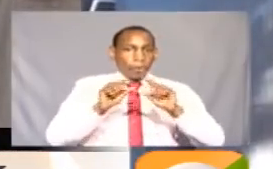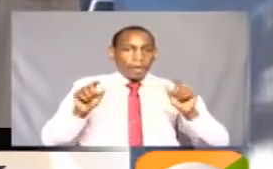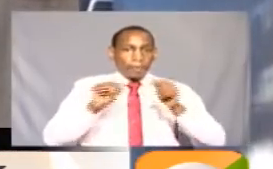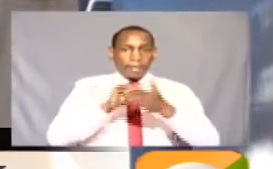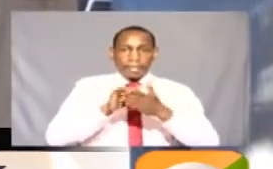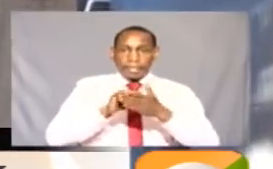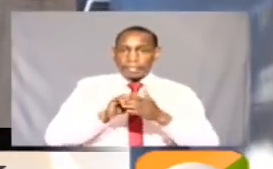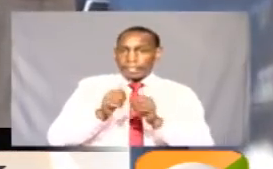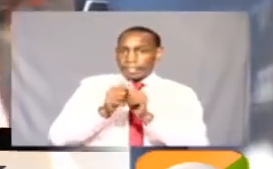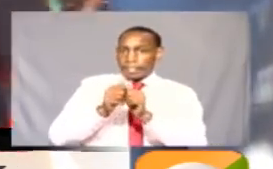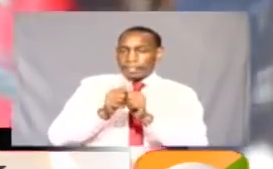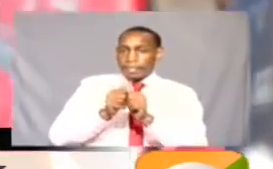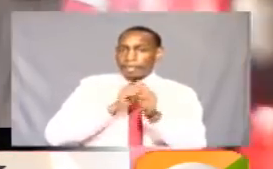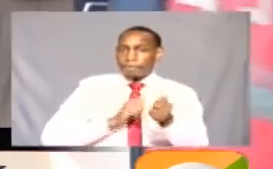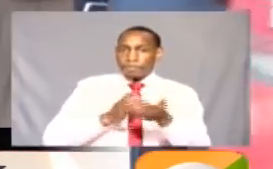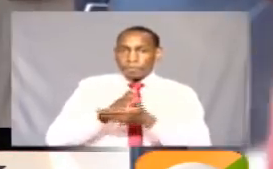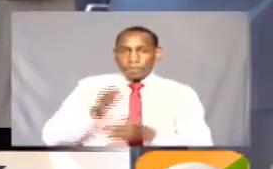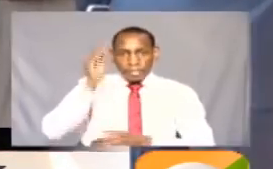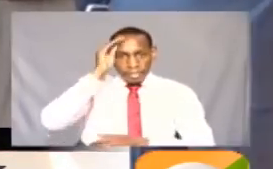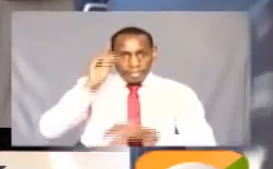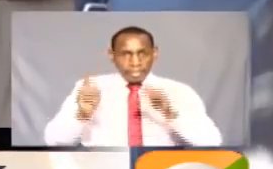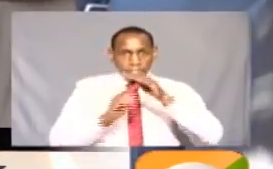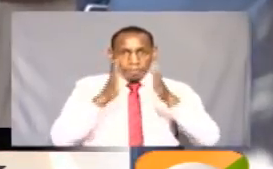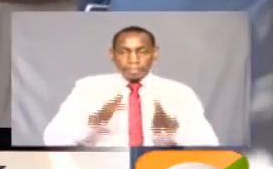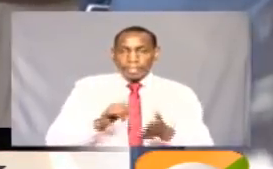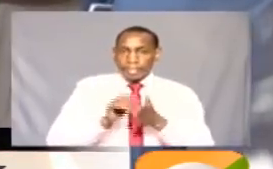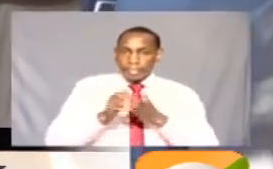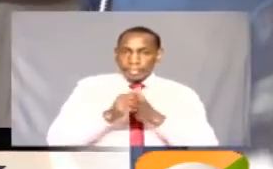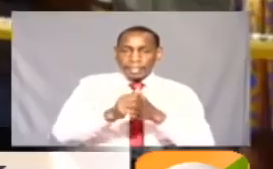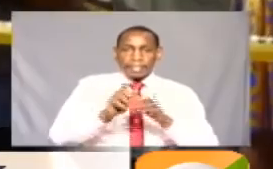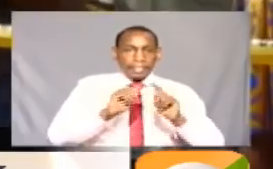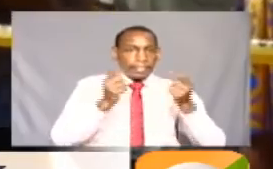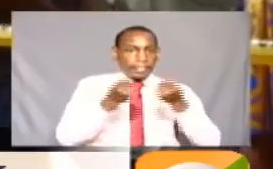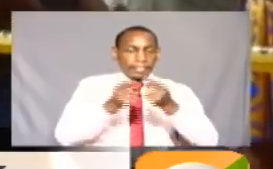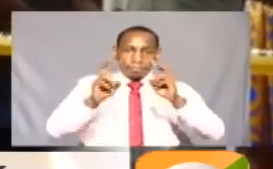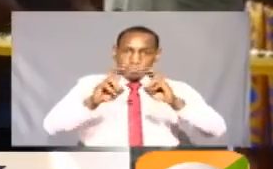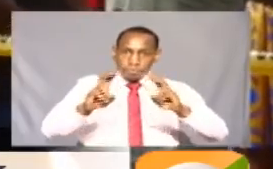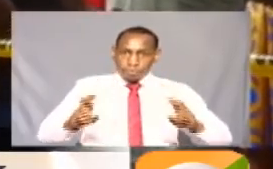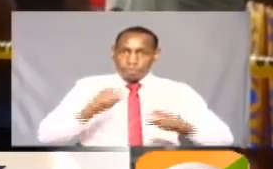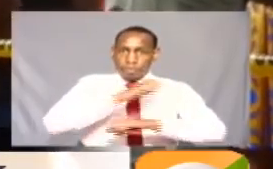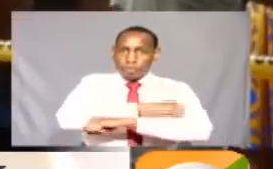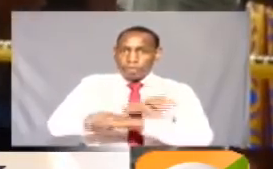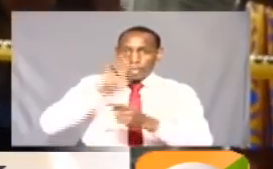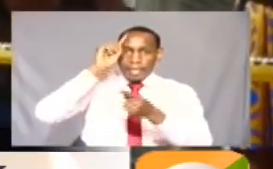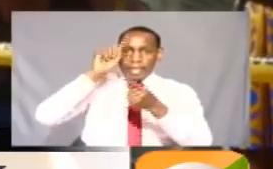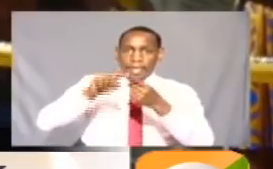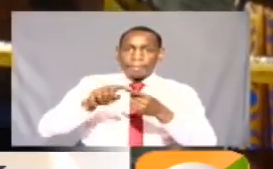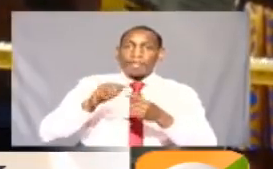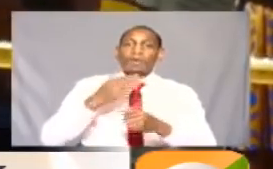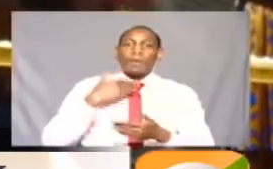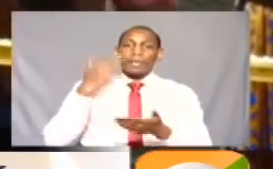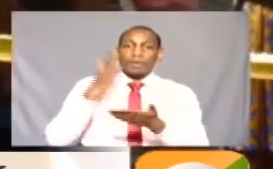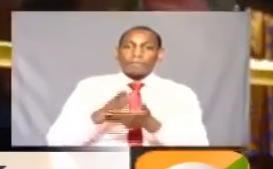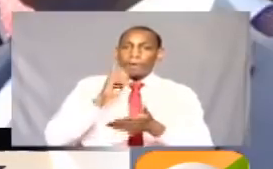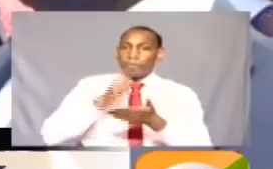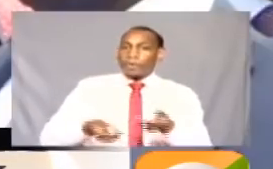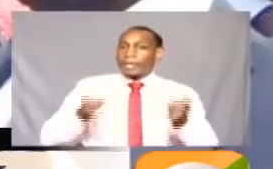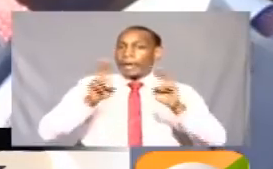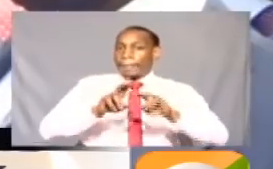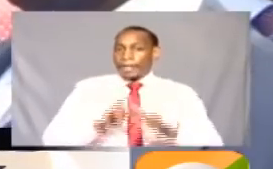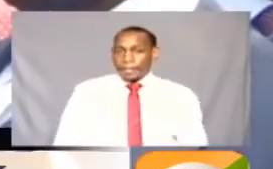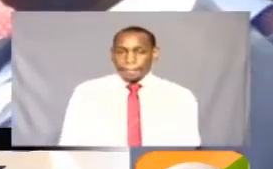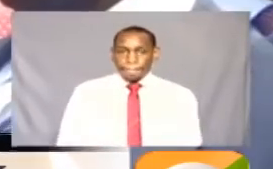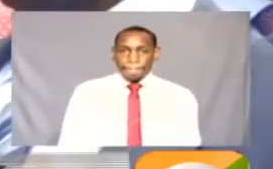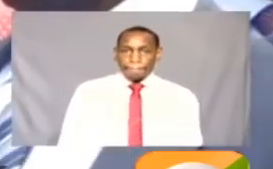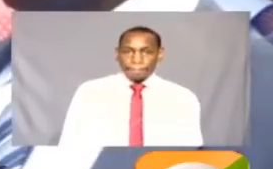by Education CS George Magoha, who led a multi-pronged team to the school on a mission to establish what actually happened. The head